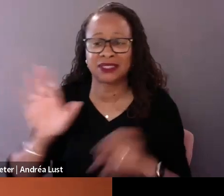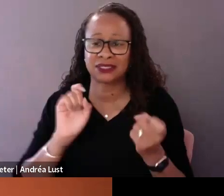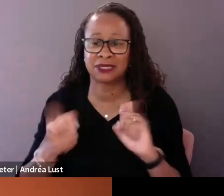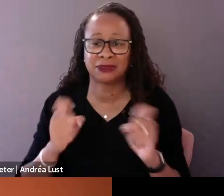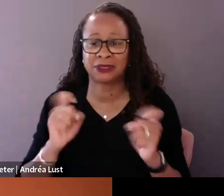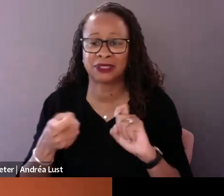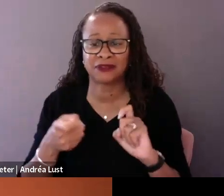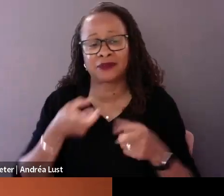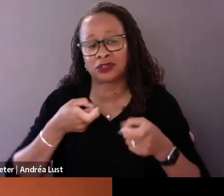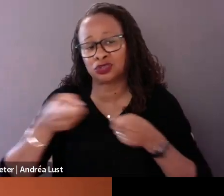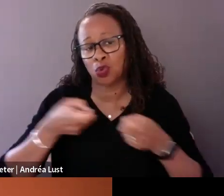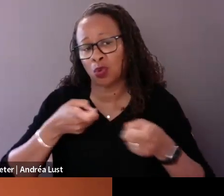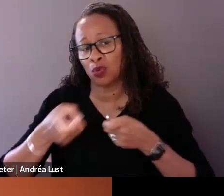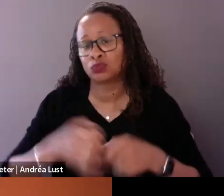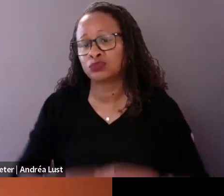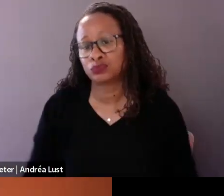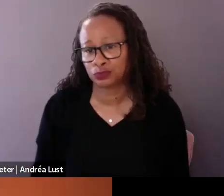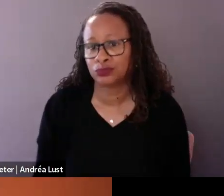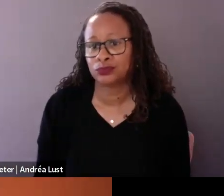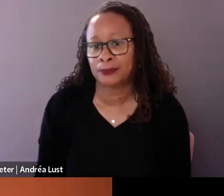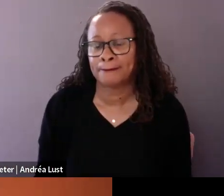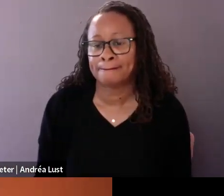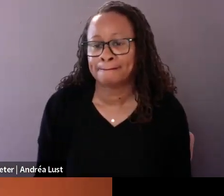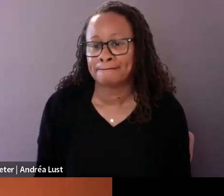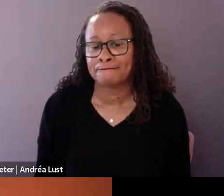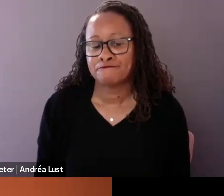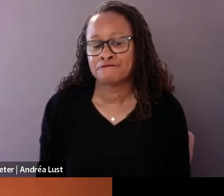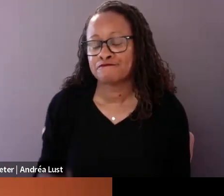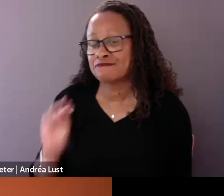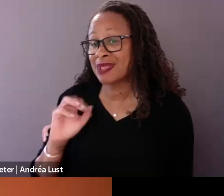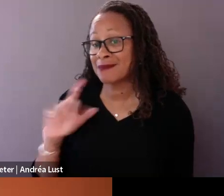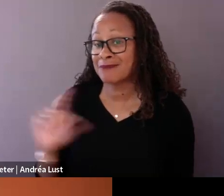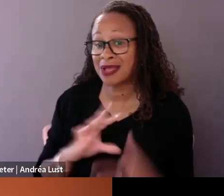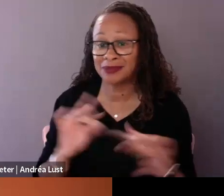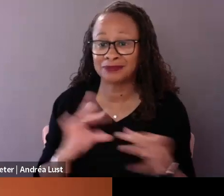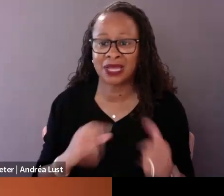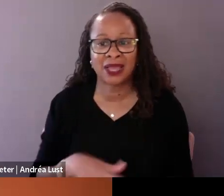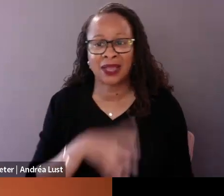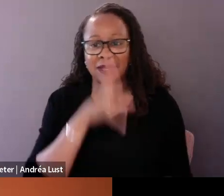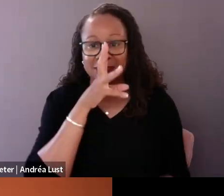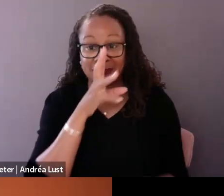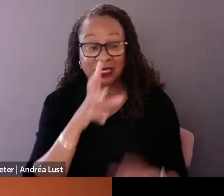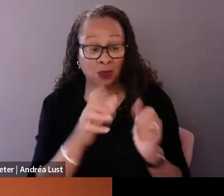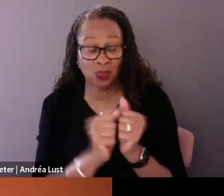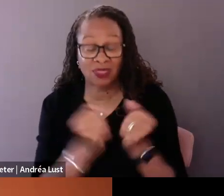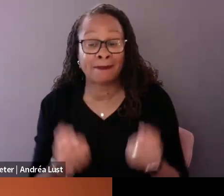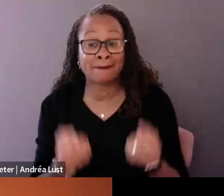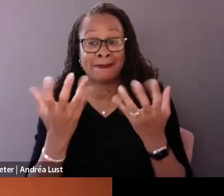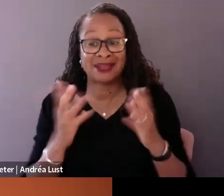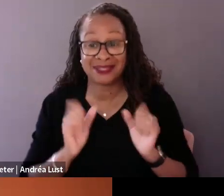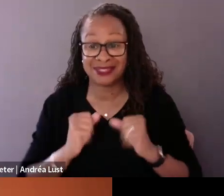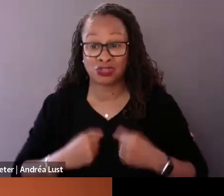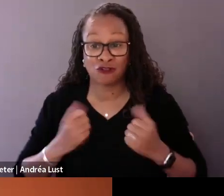manipulative control. Yeah, absolutely. And, you know, you speak with so many of the survivors